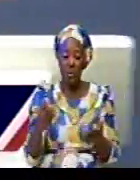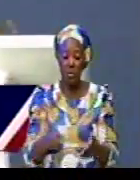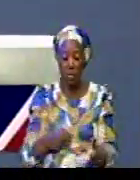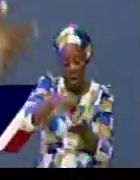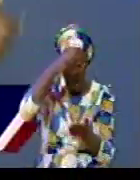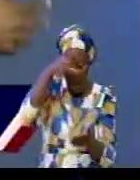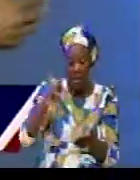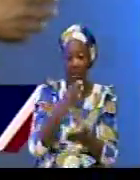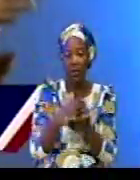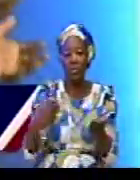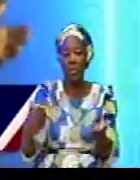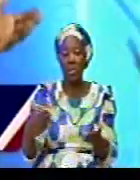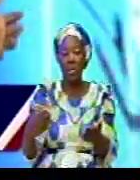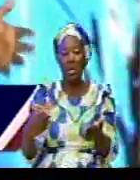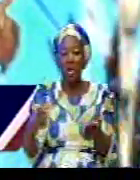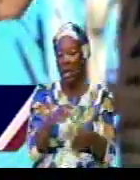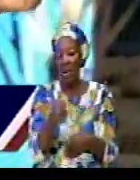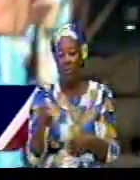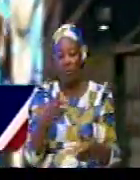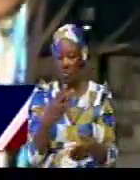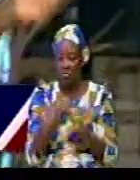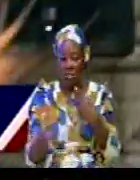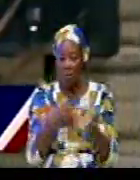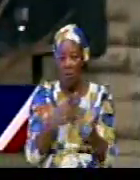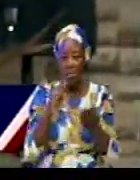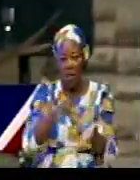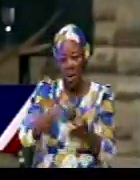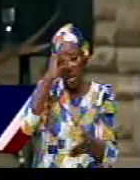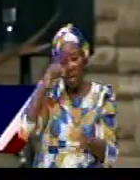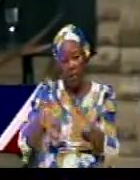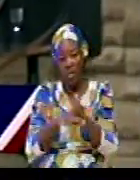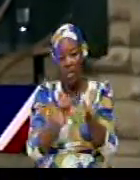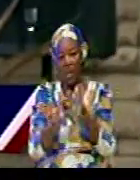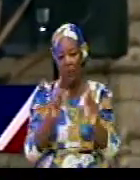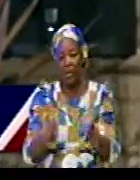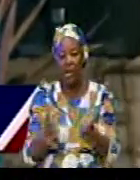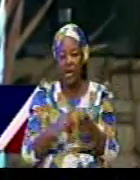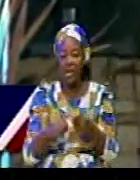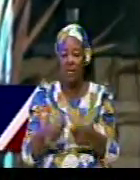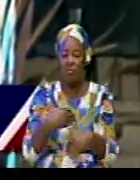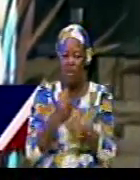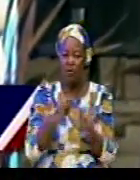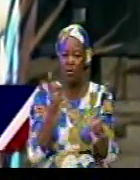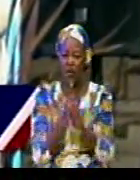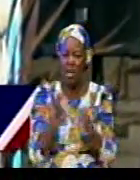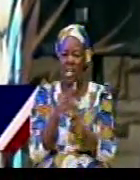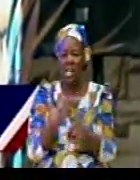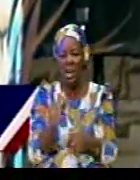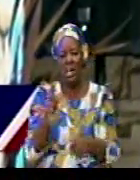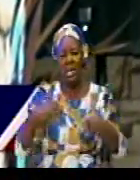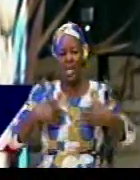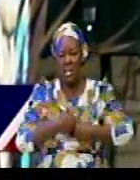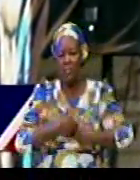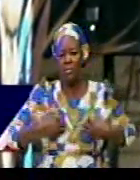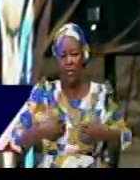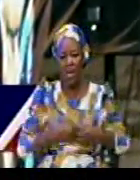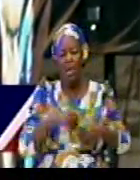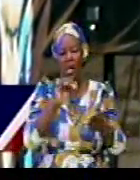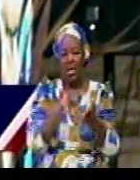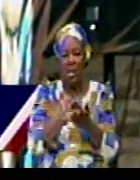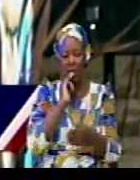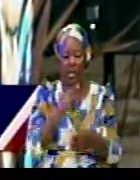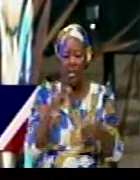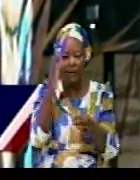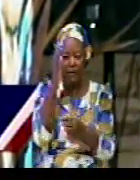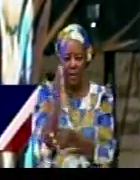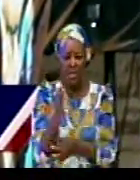that, you are learning something, mechanic or whatever, or you are learning trade under them, and they treat you like